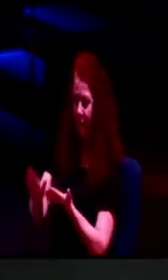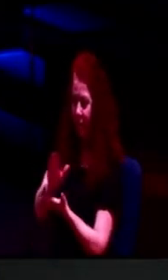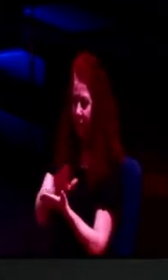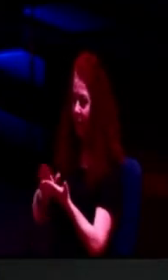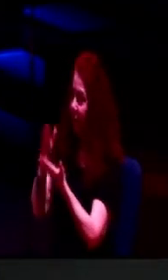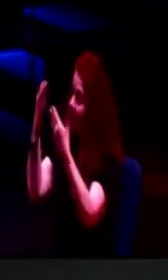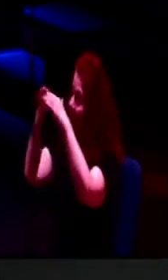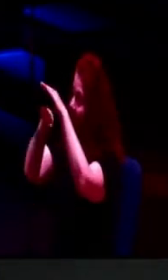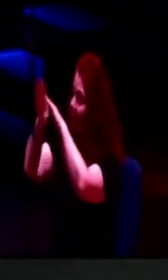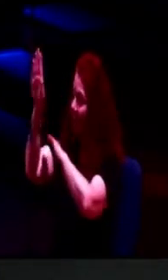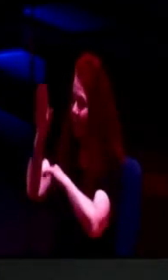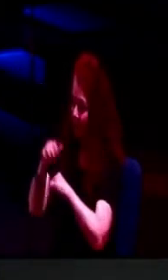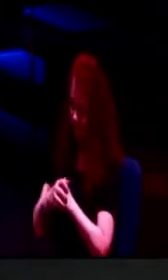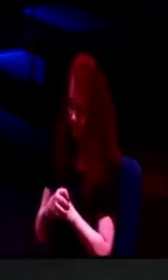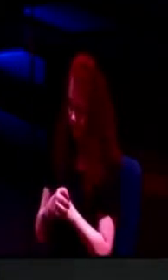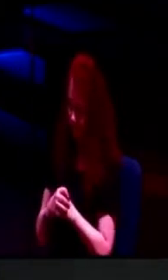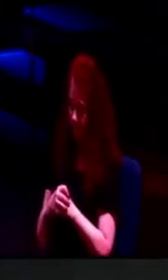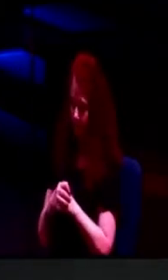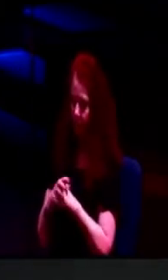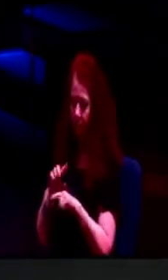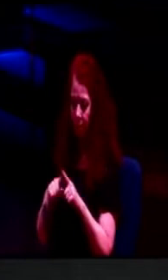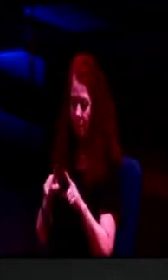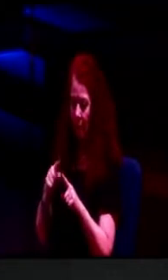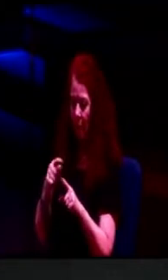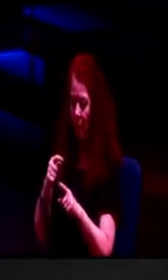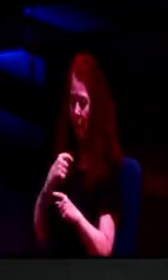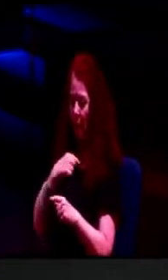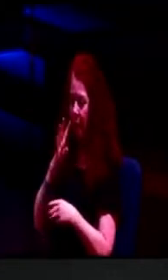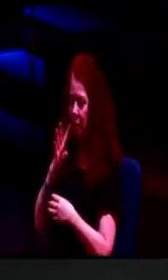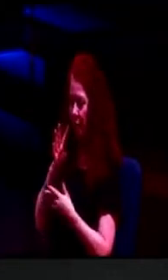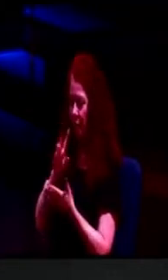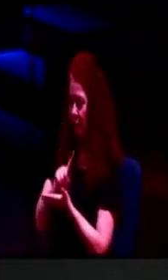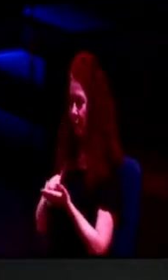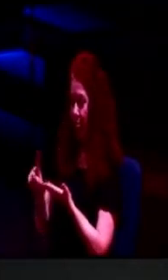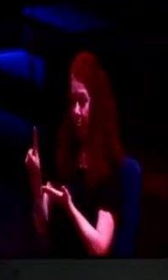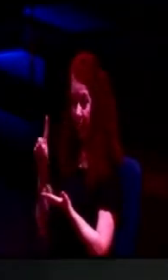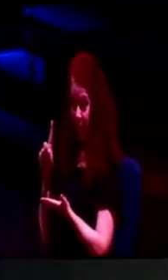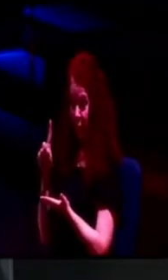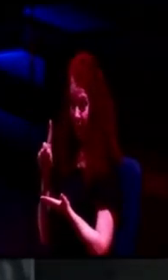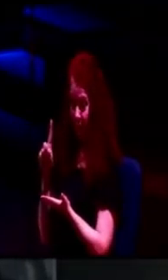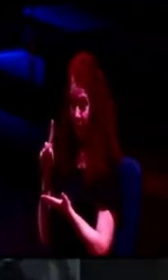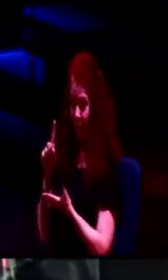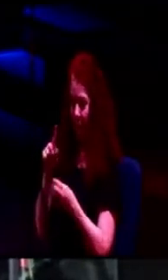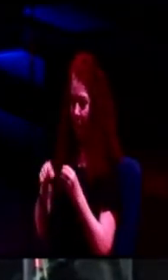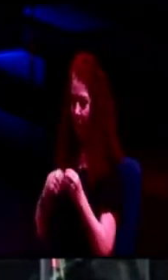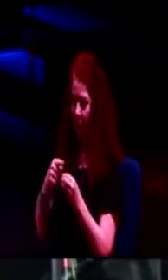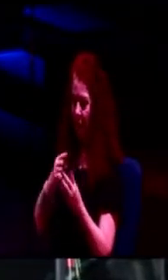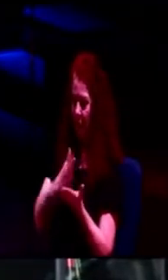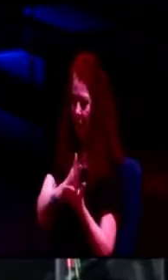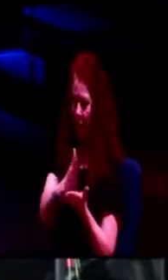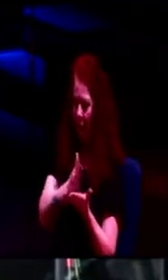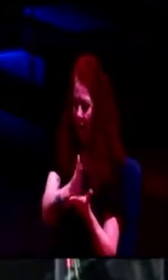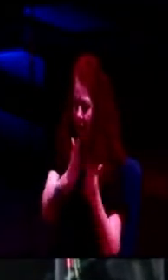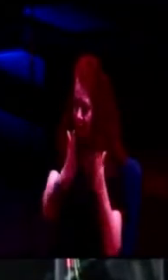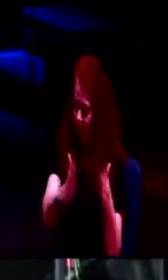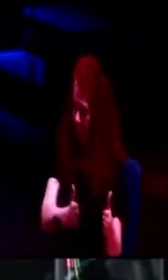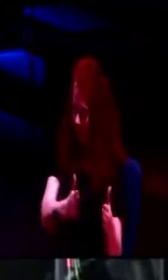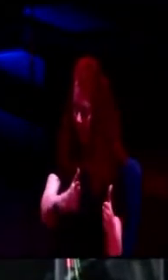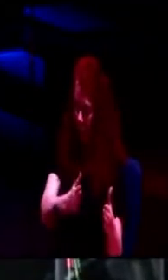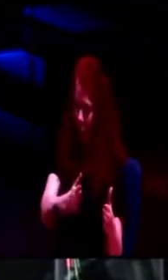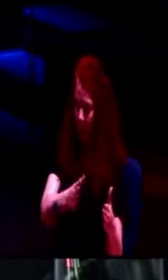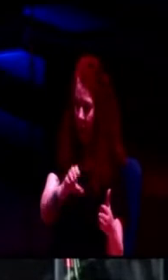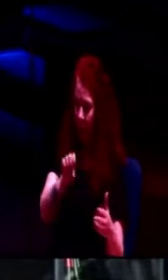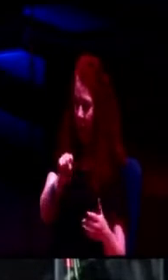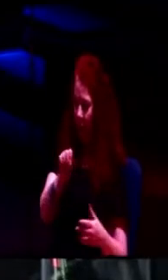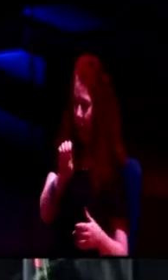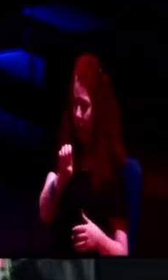time to talk through all that he shared, but I talked to you last week about the sower and the seed. Like, there's this, it's like the farmer that's sowing seed, and some of the seed